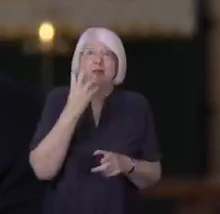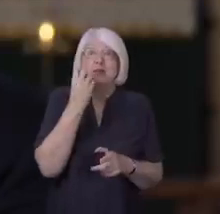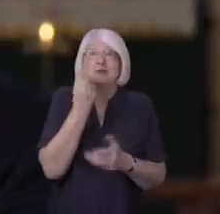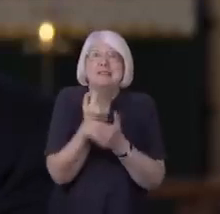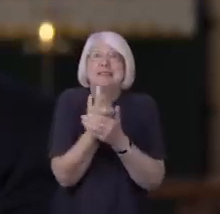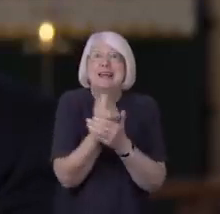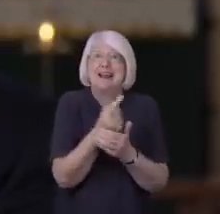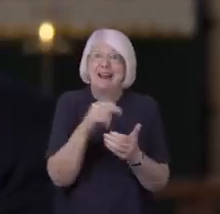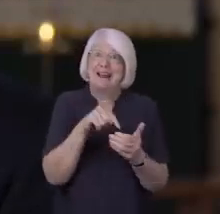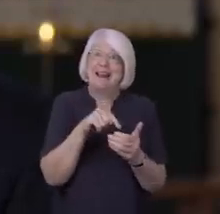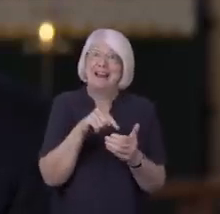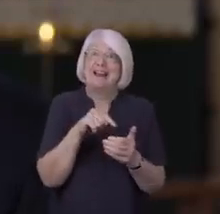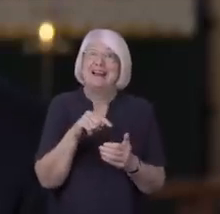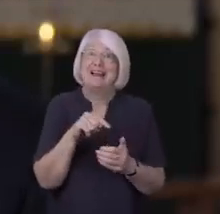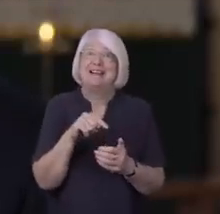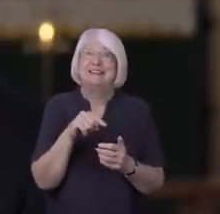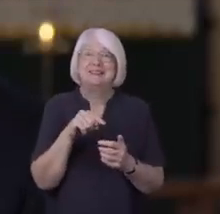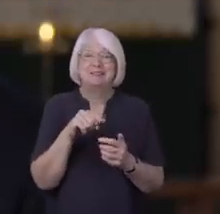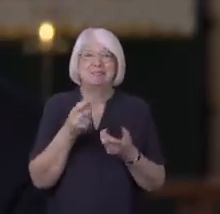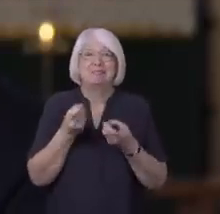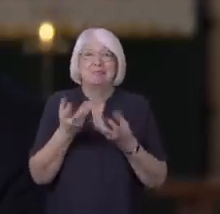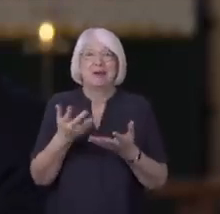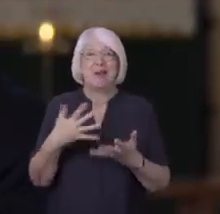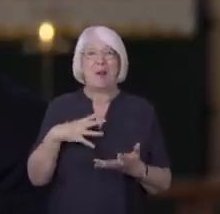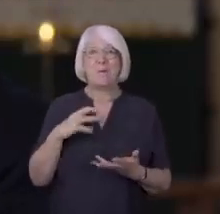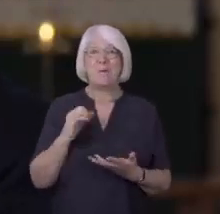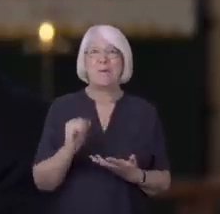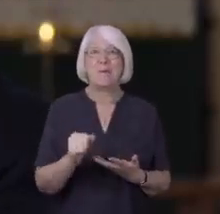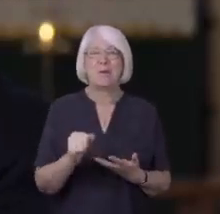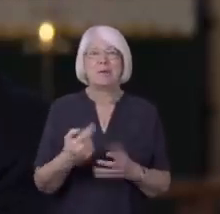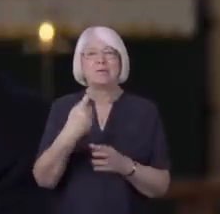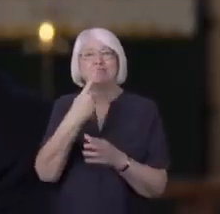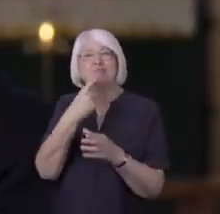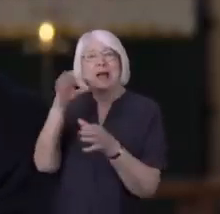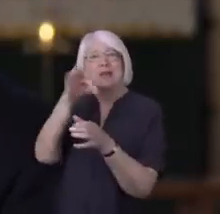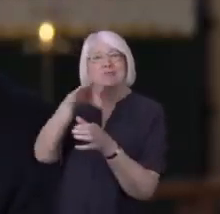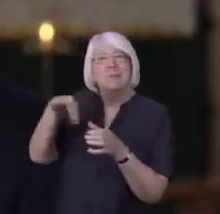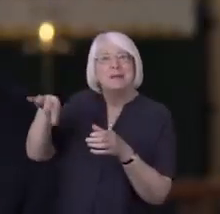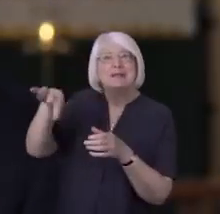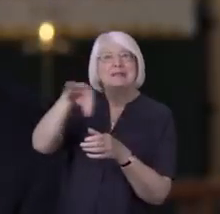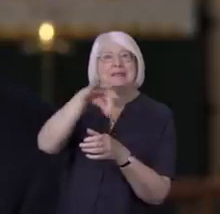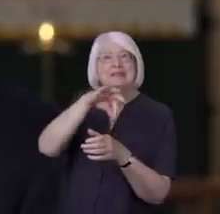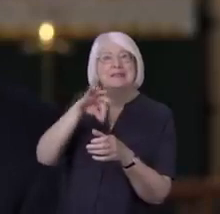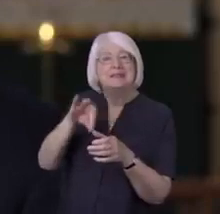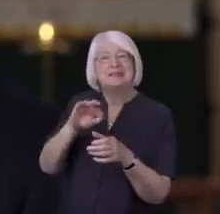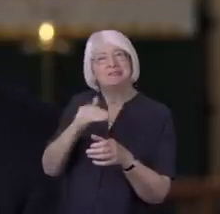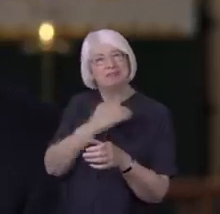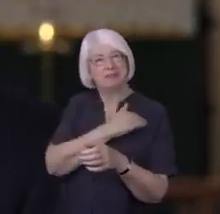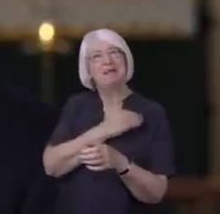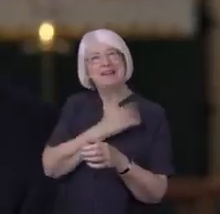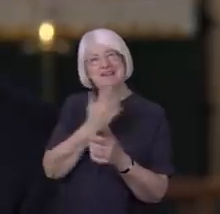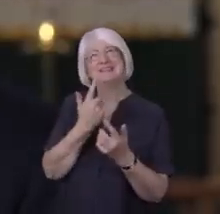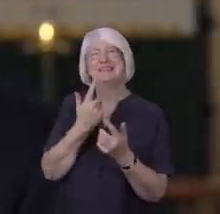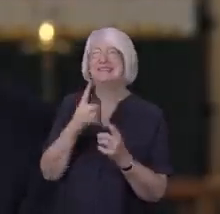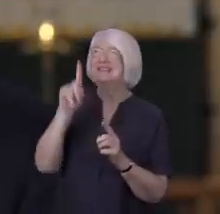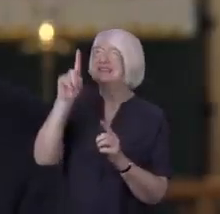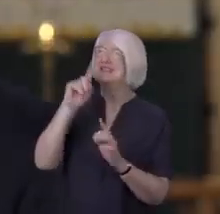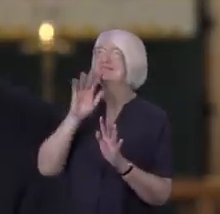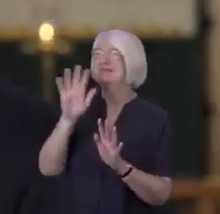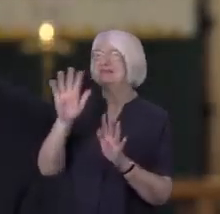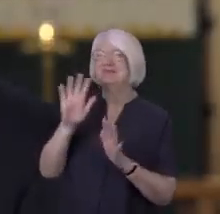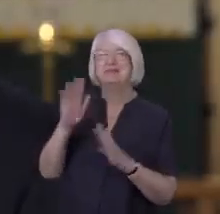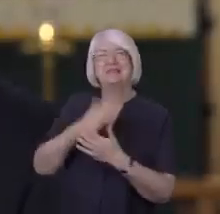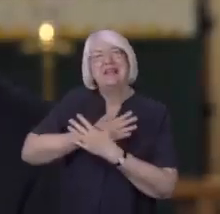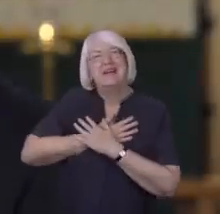in your hand brings us hope. The red ribbon around the orange reminds us of God's amazing and incredible